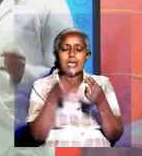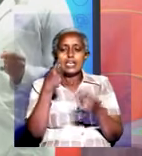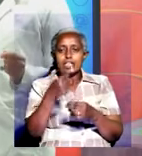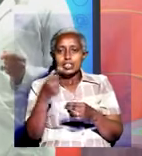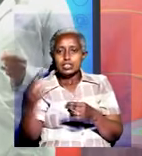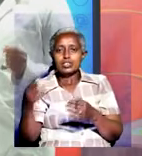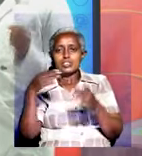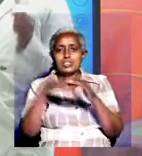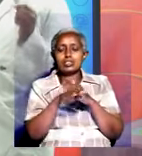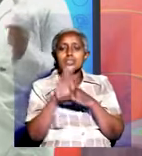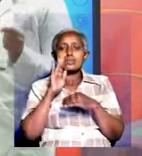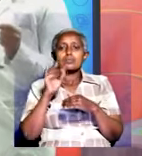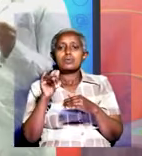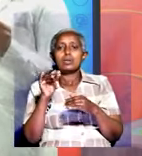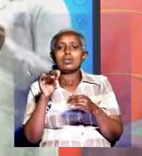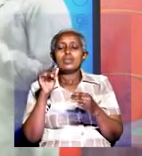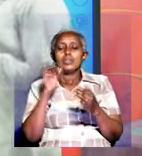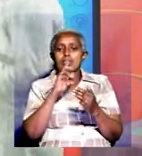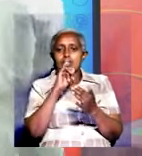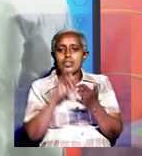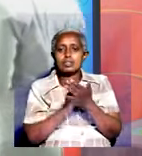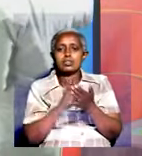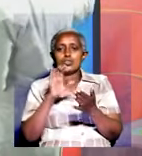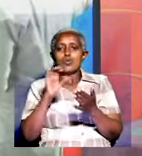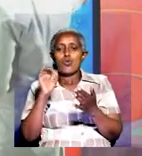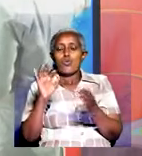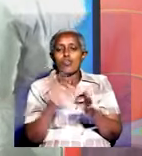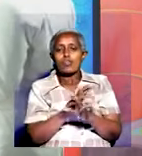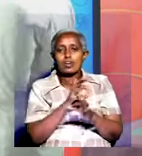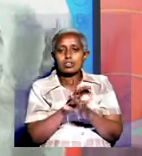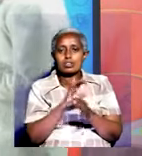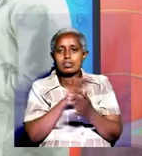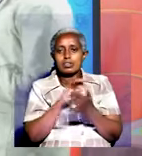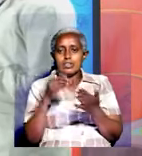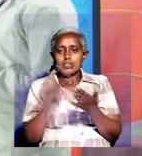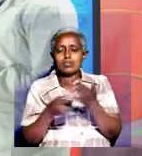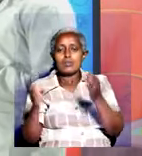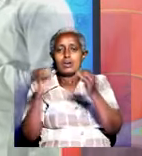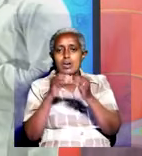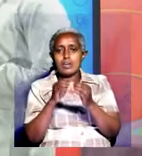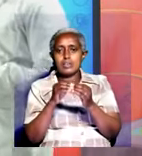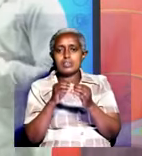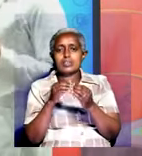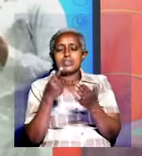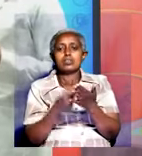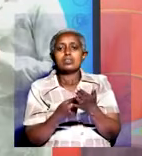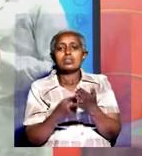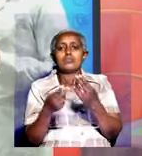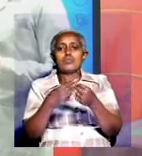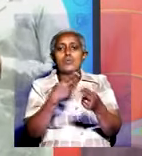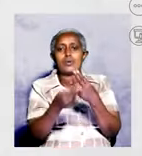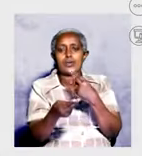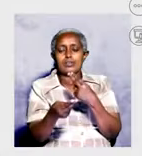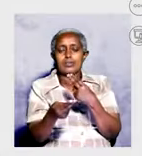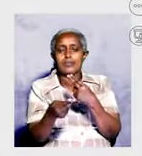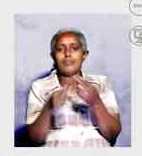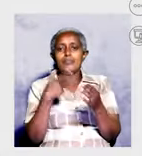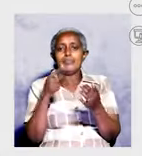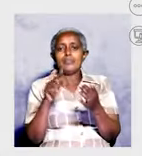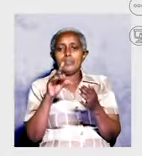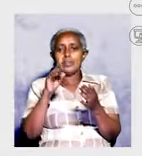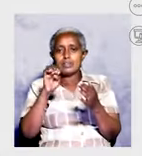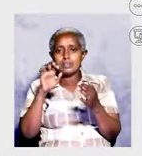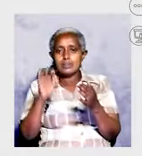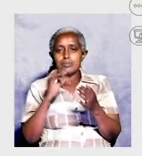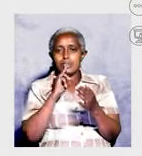each entry by its cofactor. And then you add up this product. So the determinant